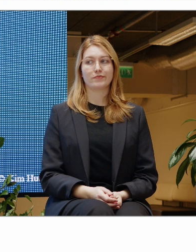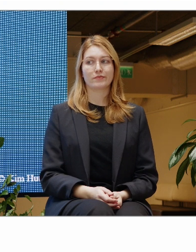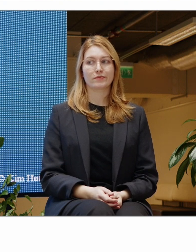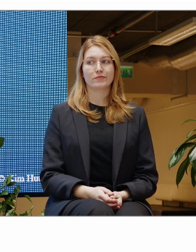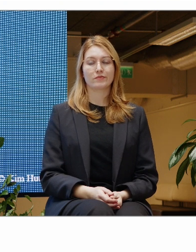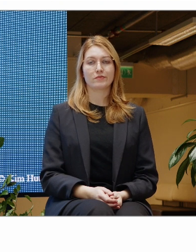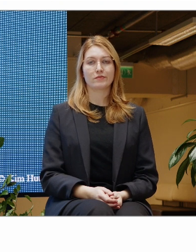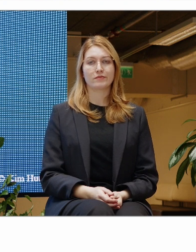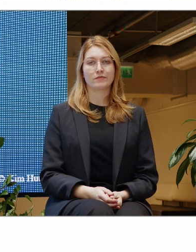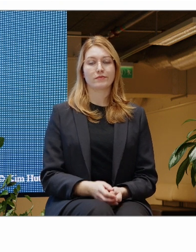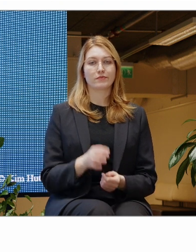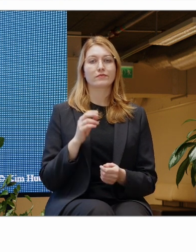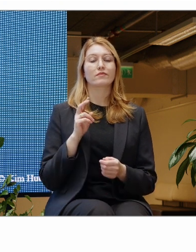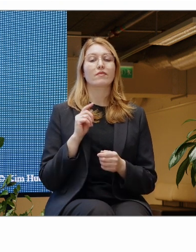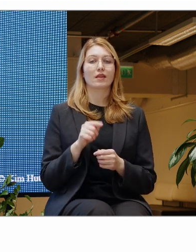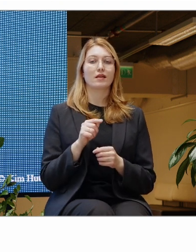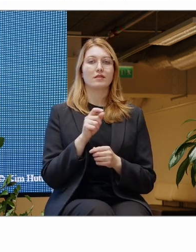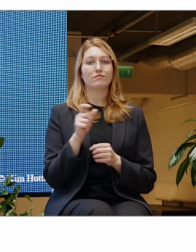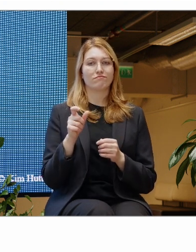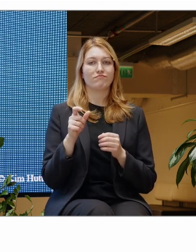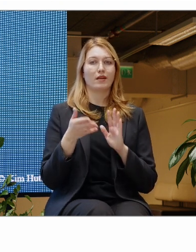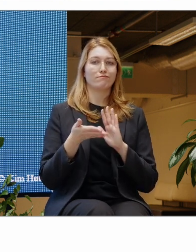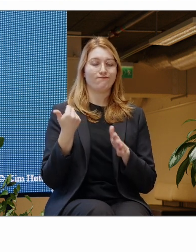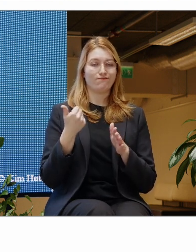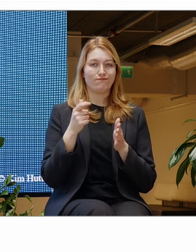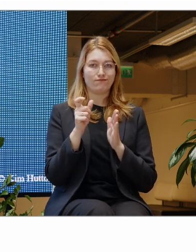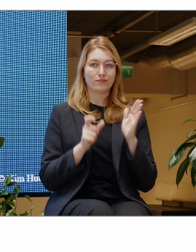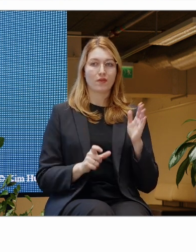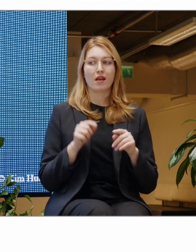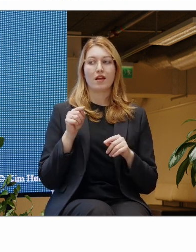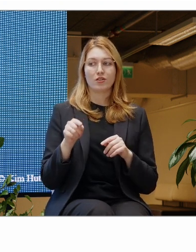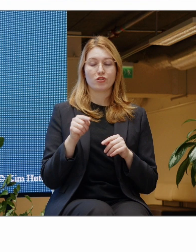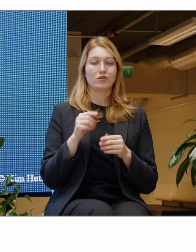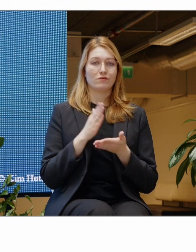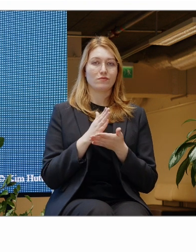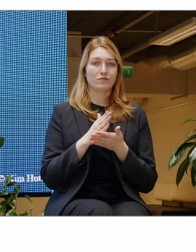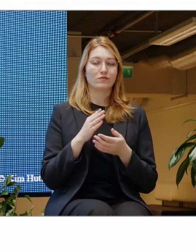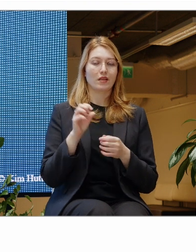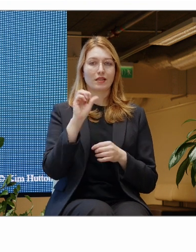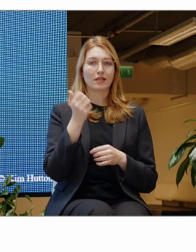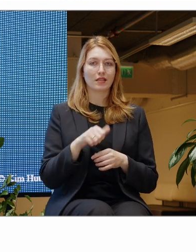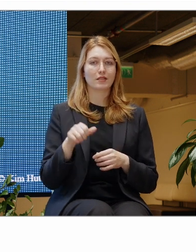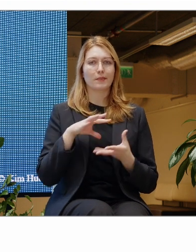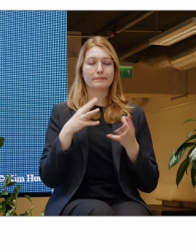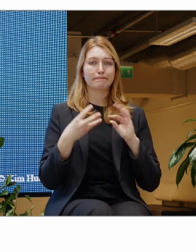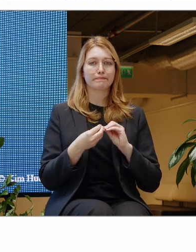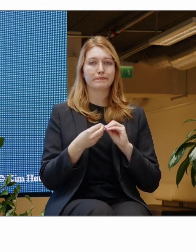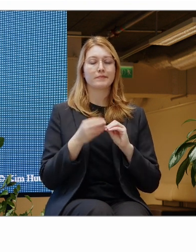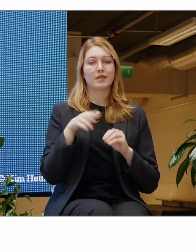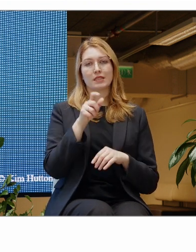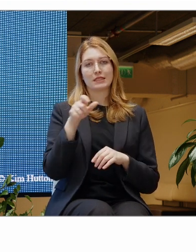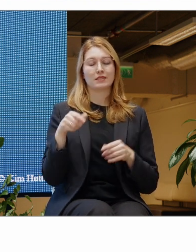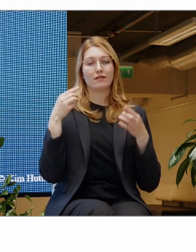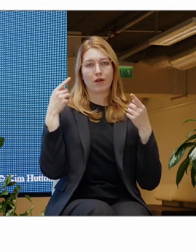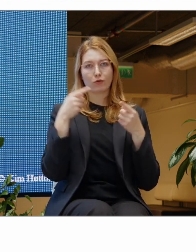So this was a key takeaway quote. This intervention changed my subconscious design assumptions, introducing humility in